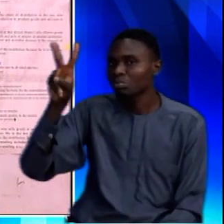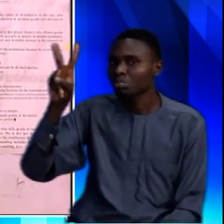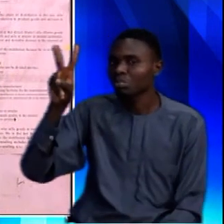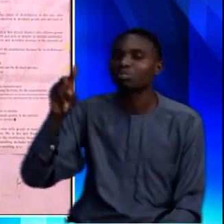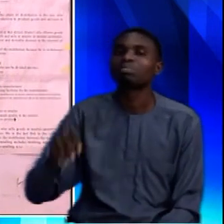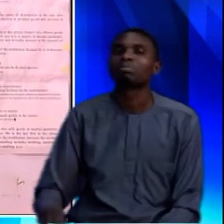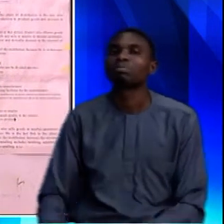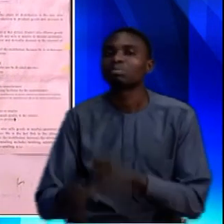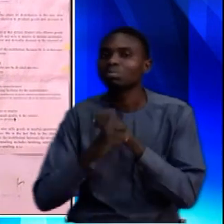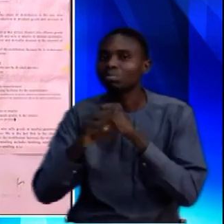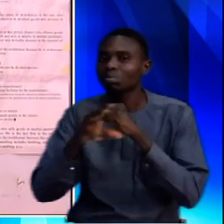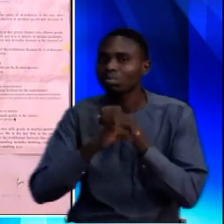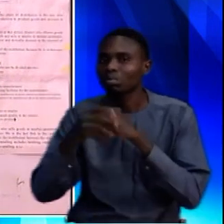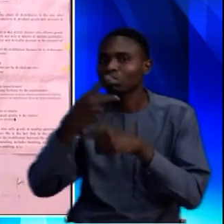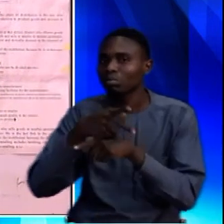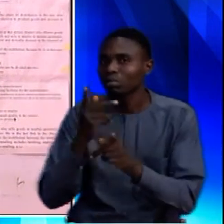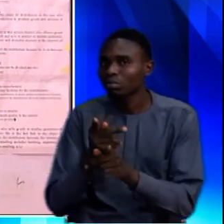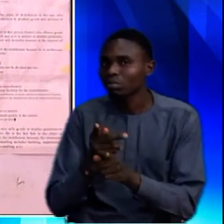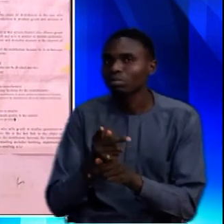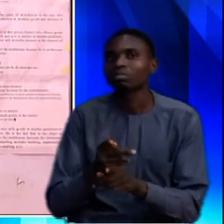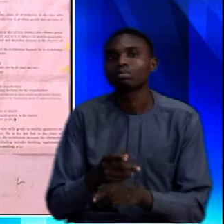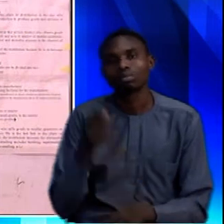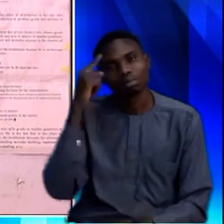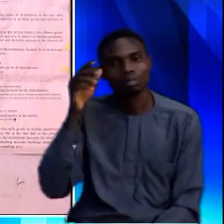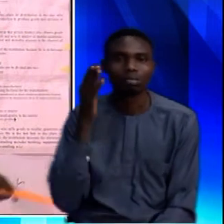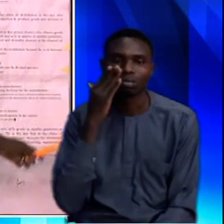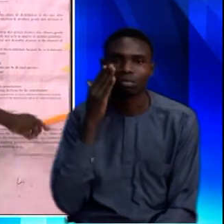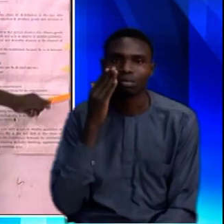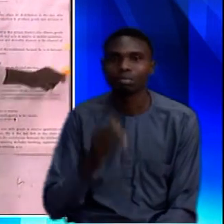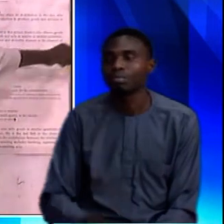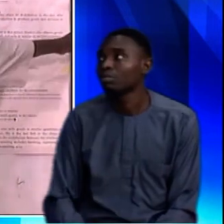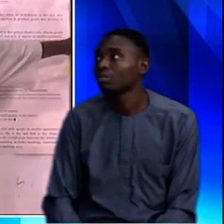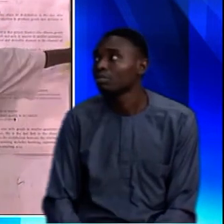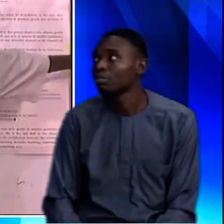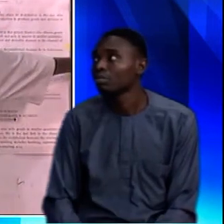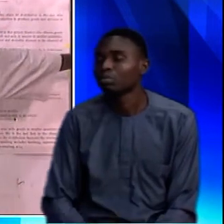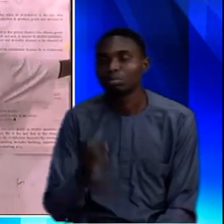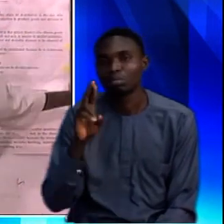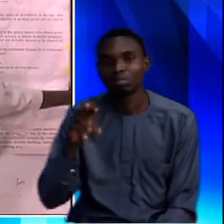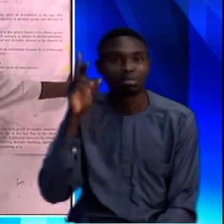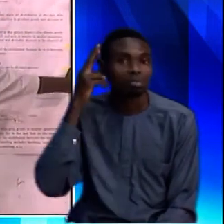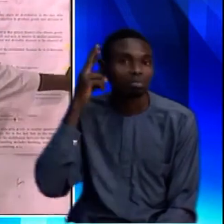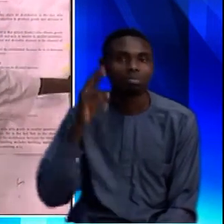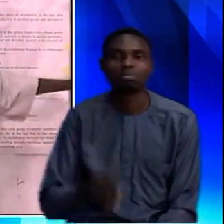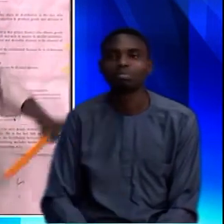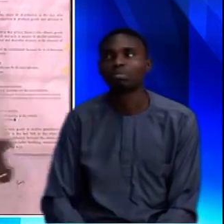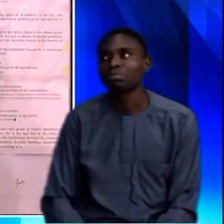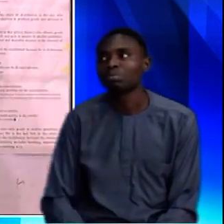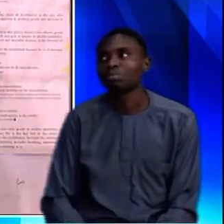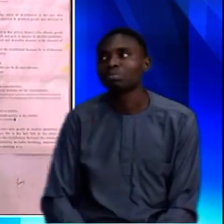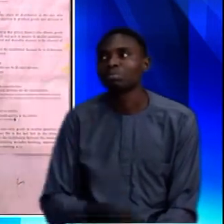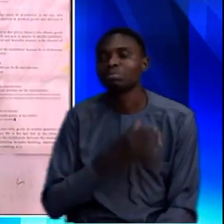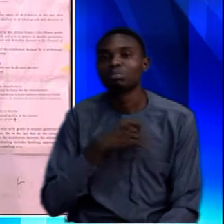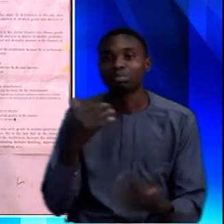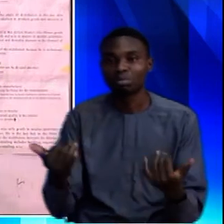people how they are advertising themselves. That's what they call how they are campaigning themselves. Then radio, and also now, addition of